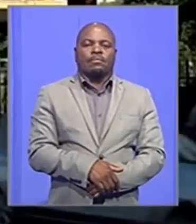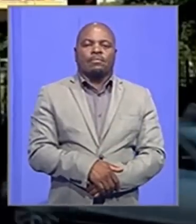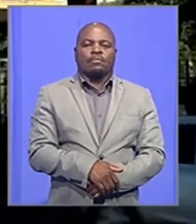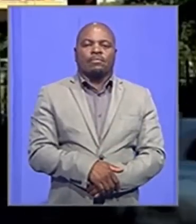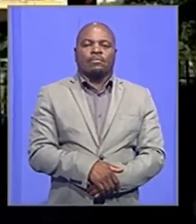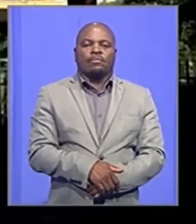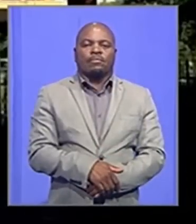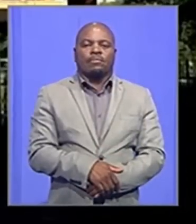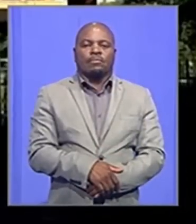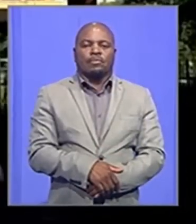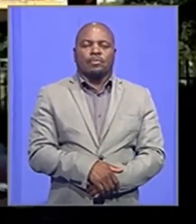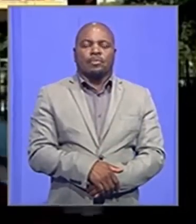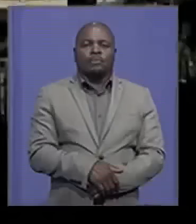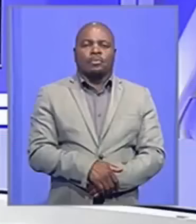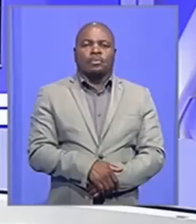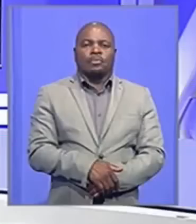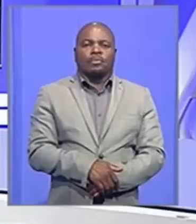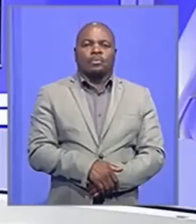News, Pretoria.